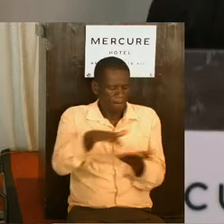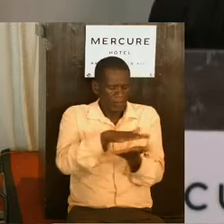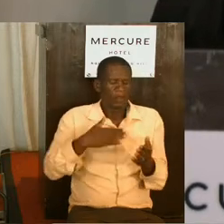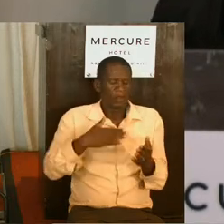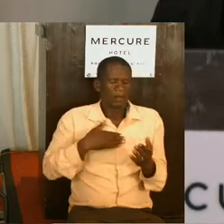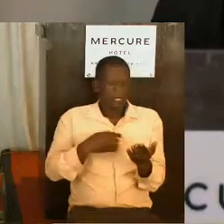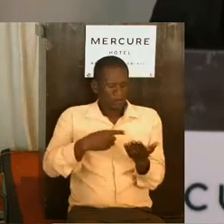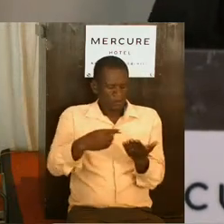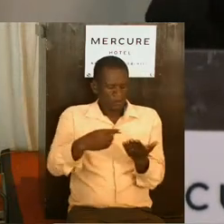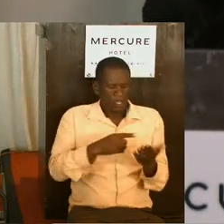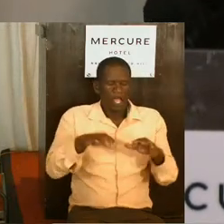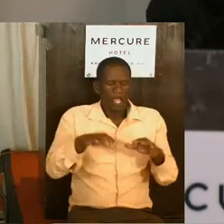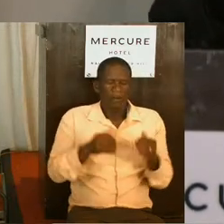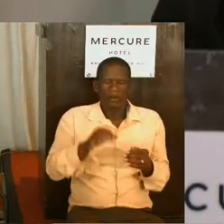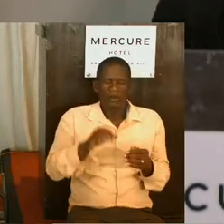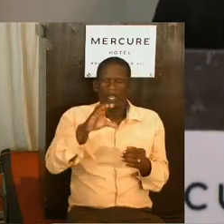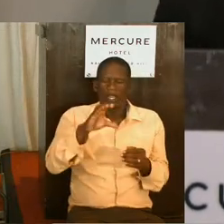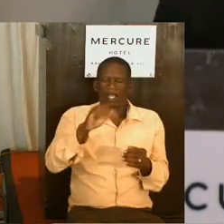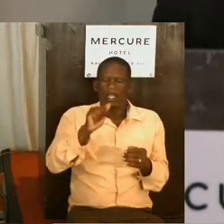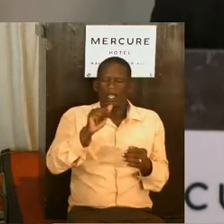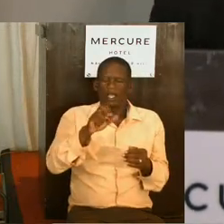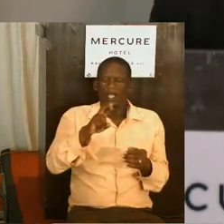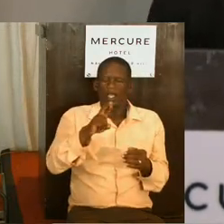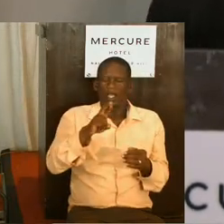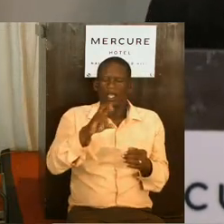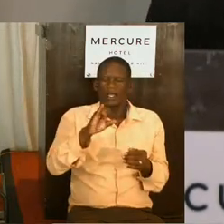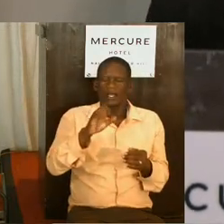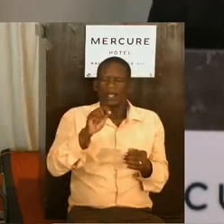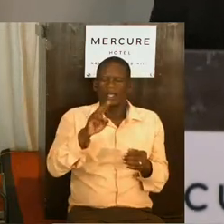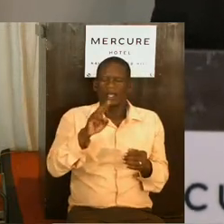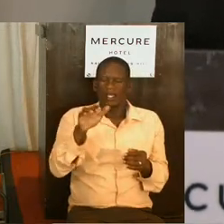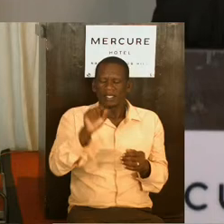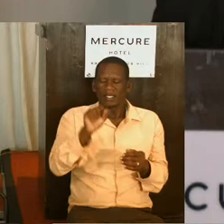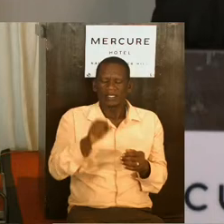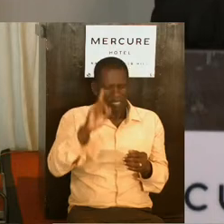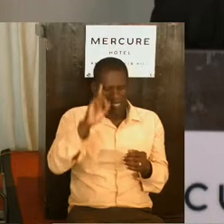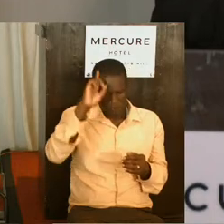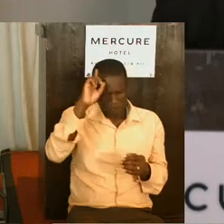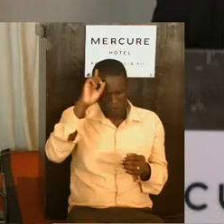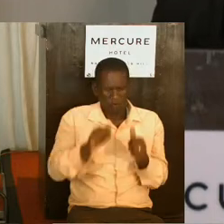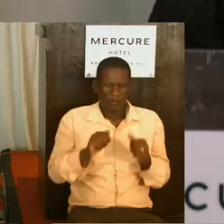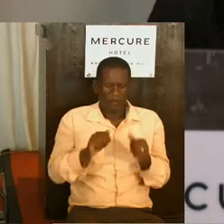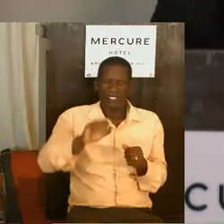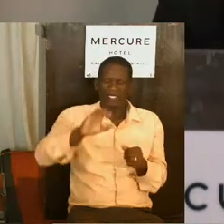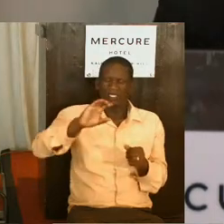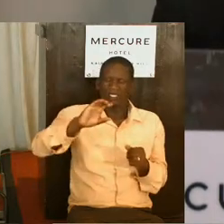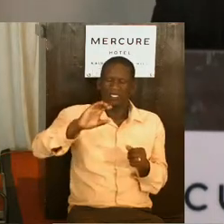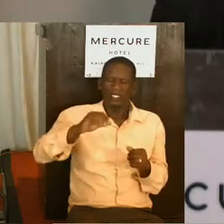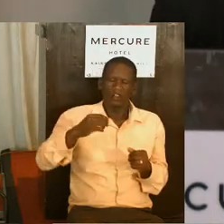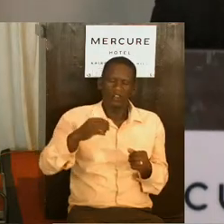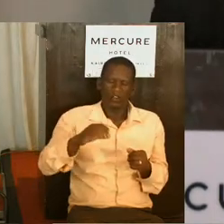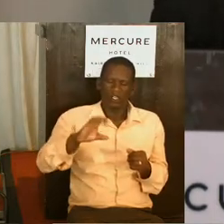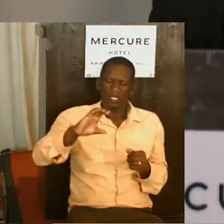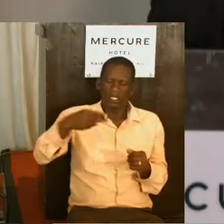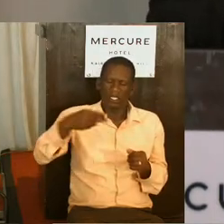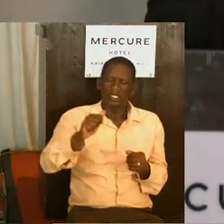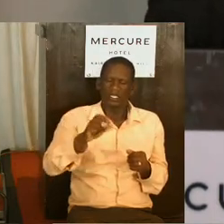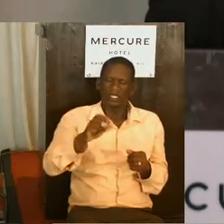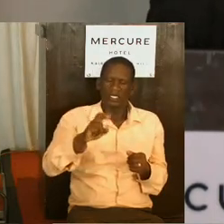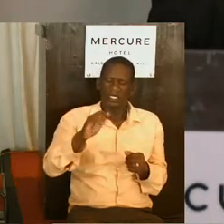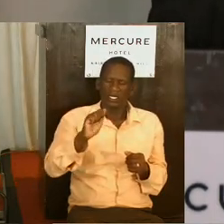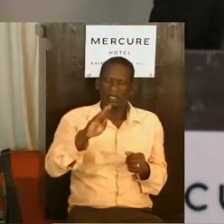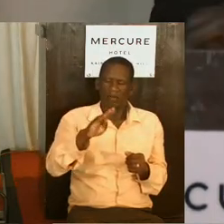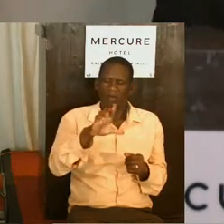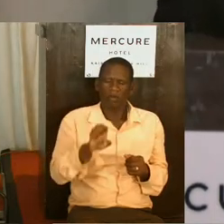my argument on Caritas nyahururo which is a charitable organization registered